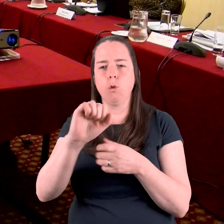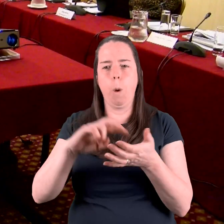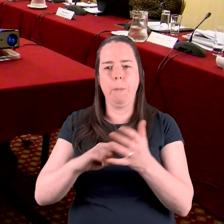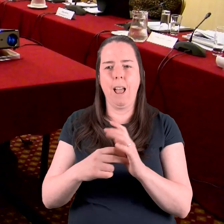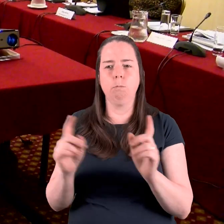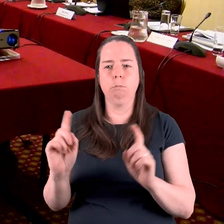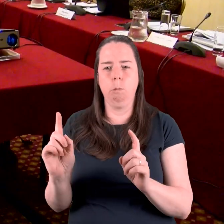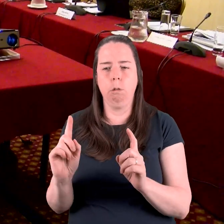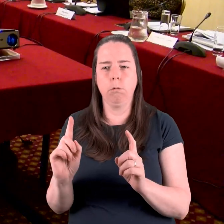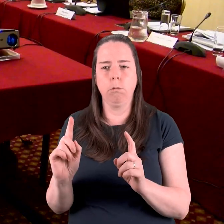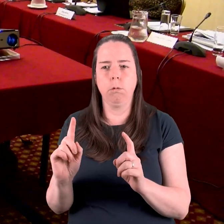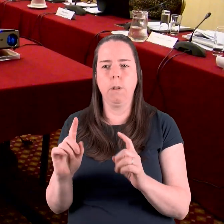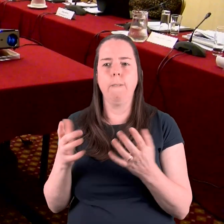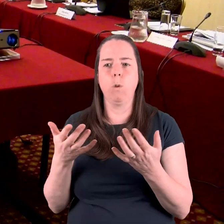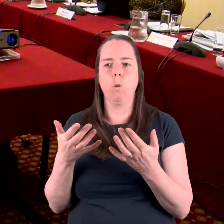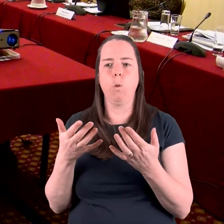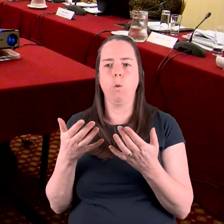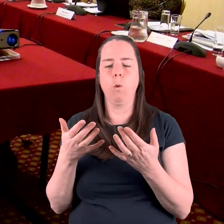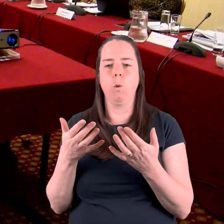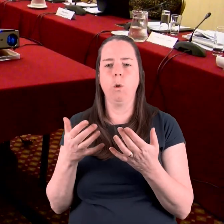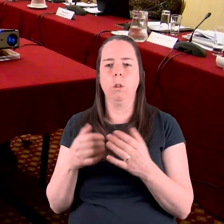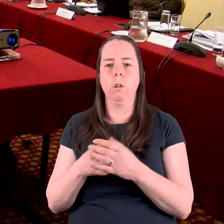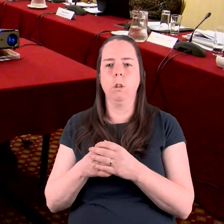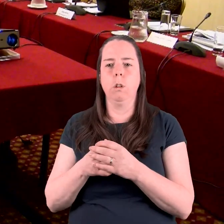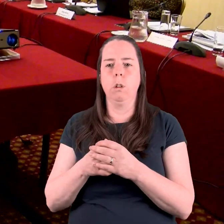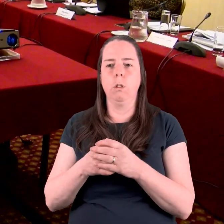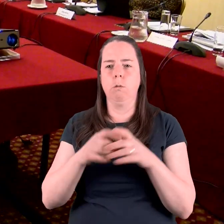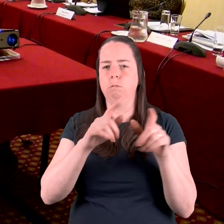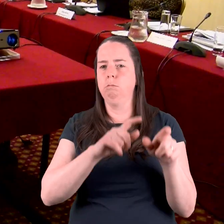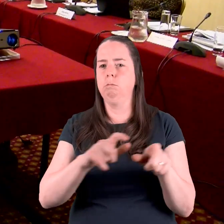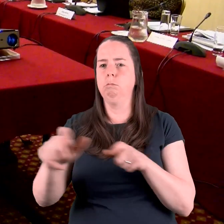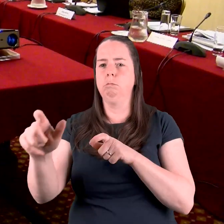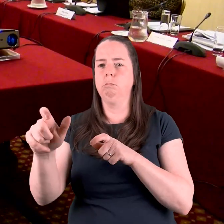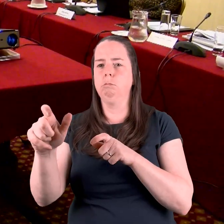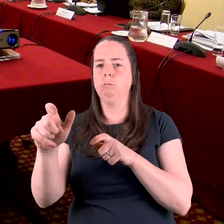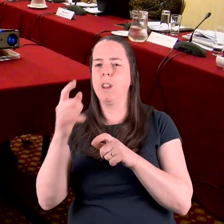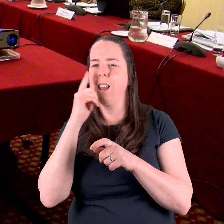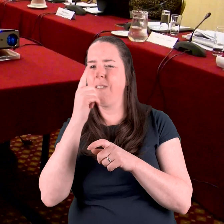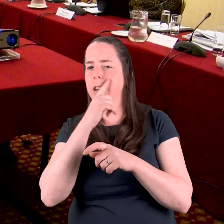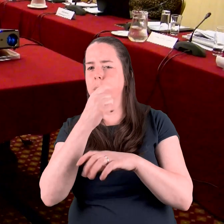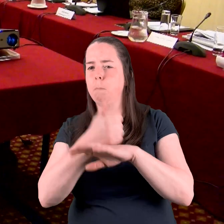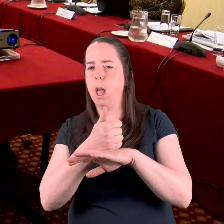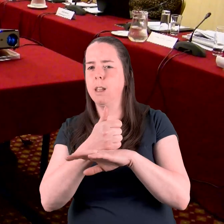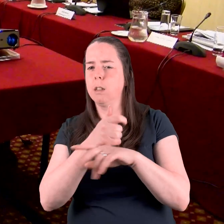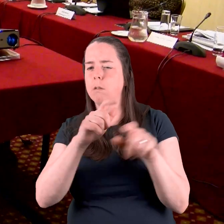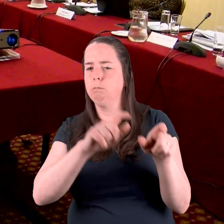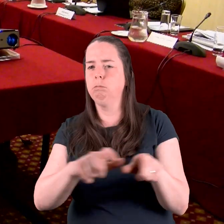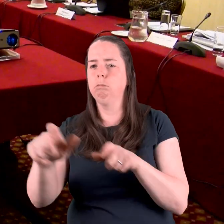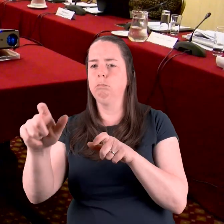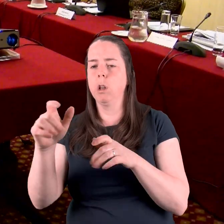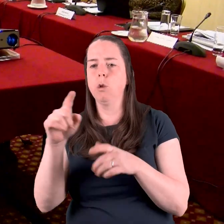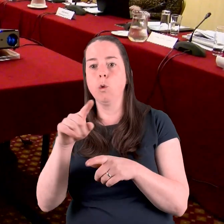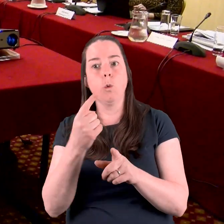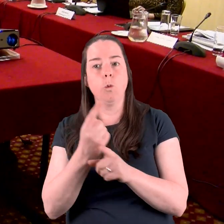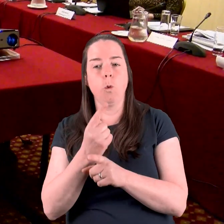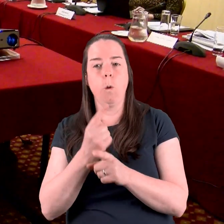long, I wondered what your plans were for building up a longitudinal evidence